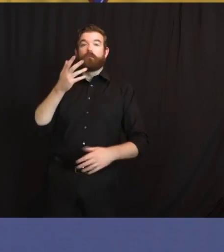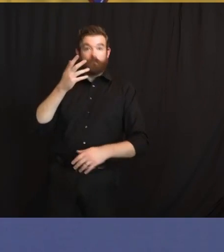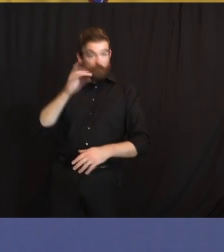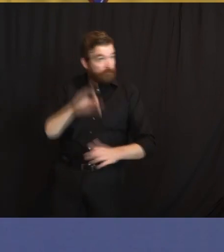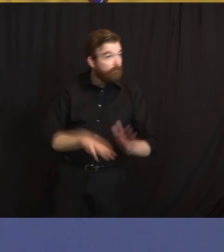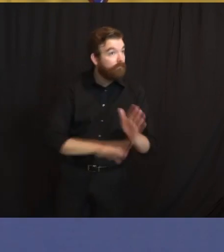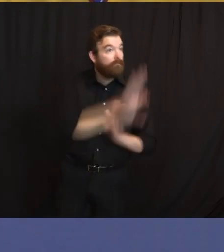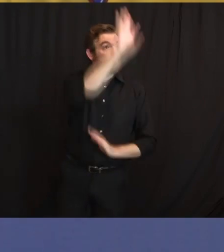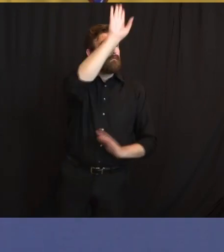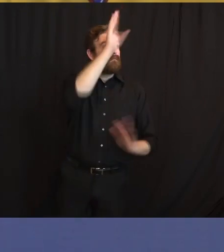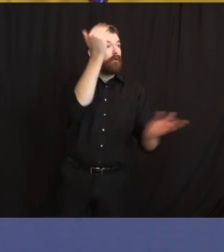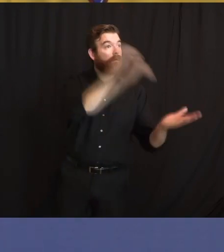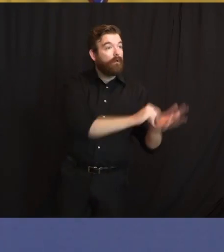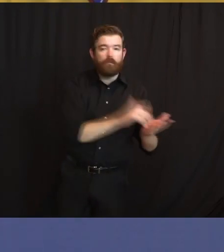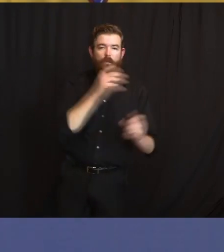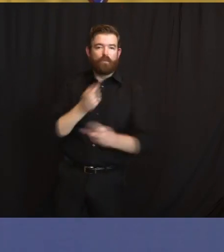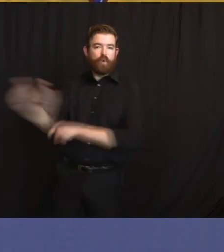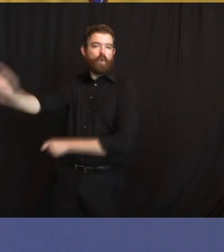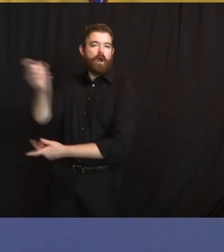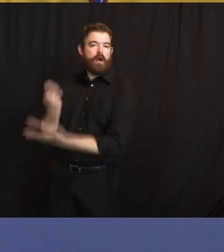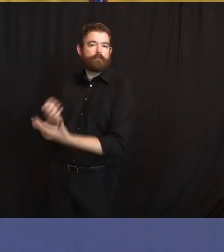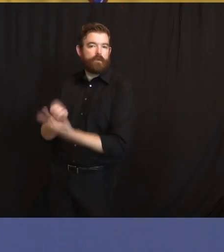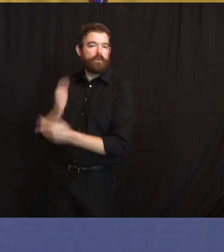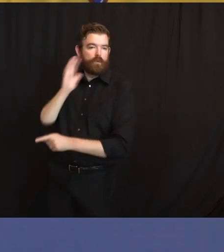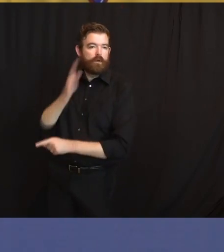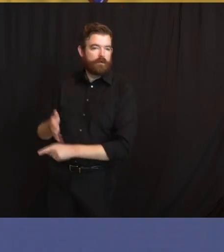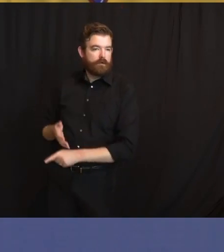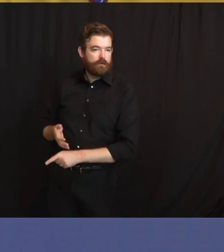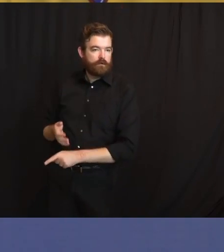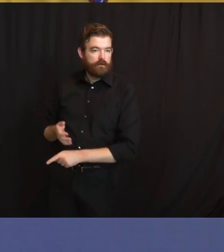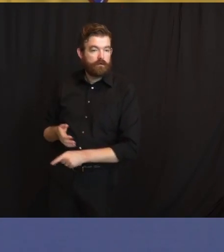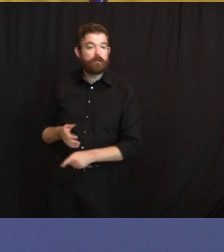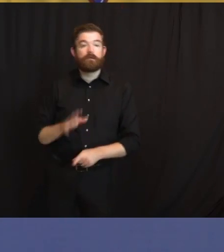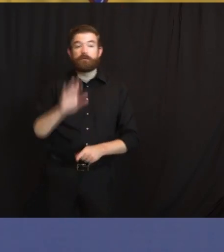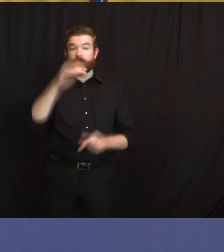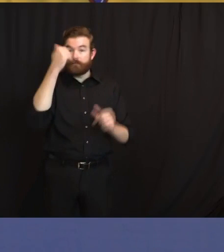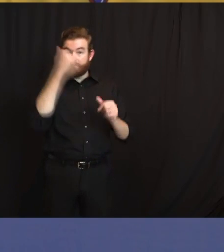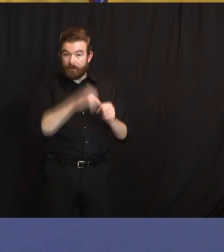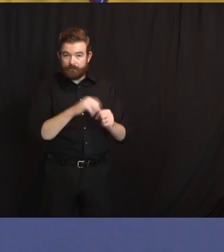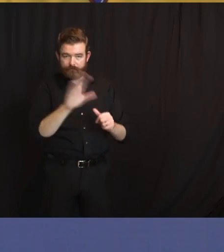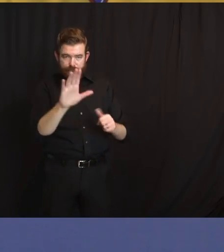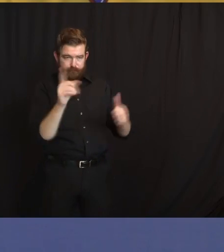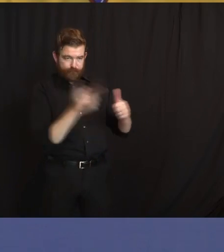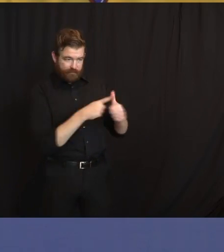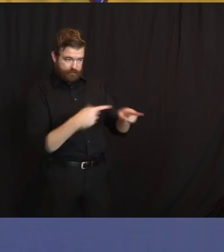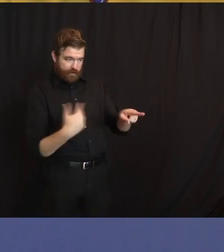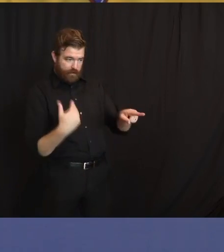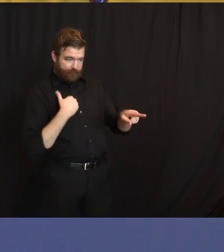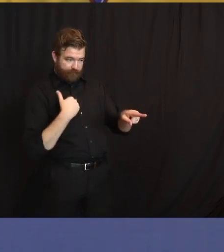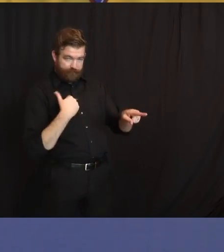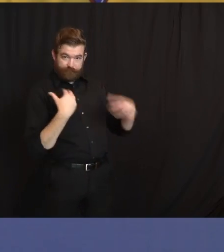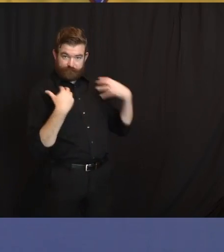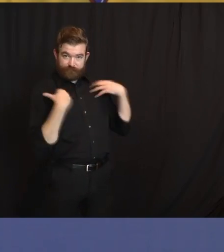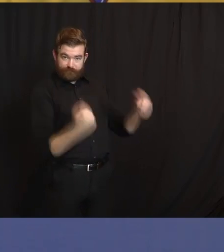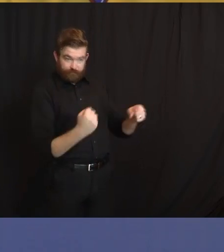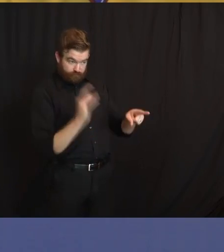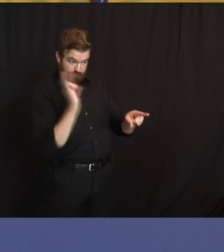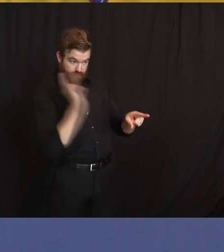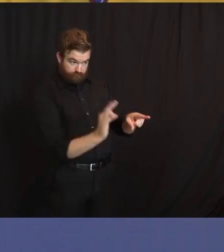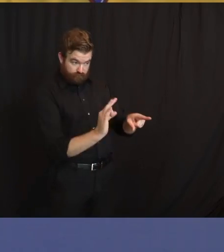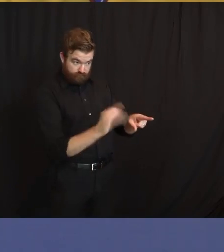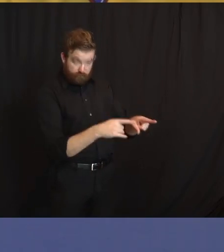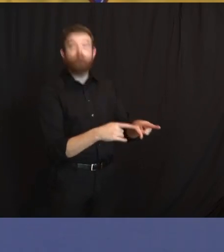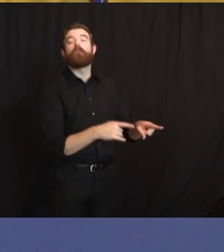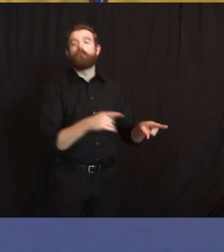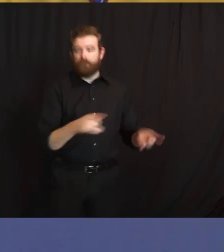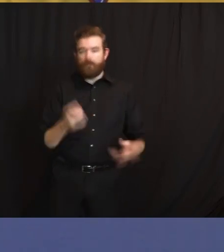put the sign up lately. Public health creates economic health, but sometimes that sucks, and this is one of those moments where you'd love to be